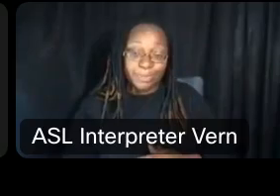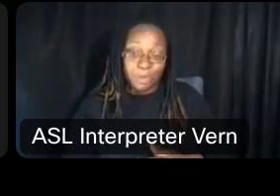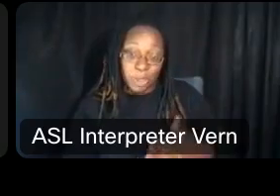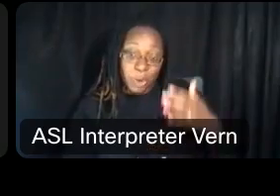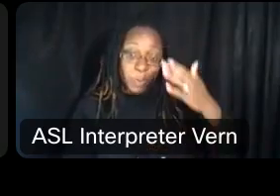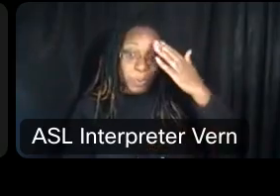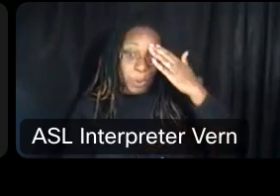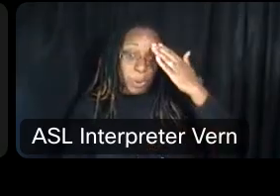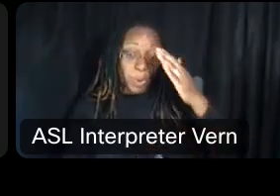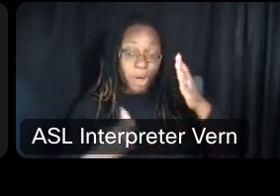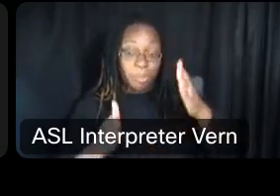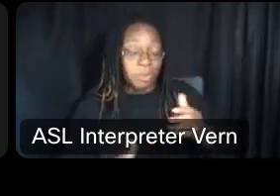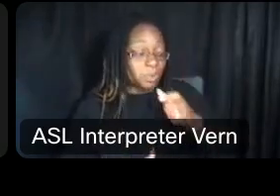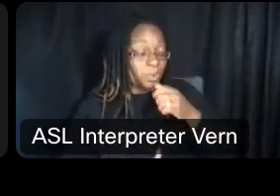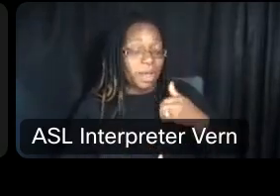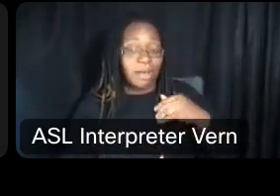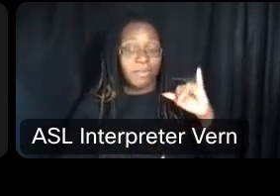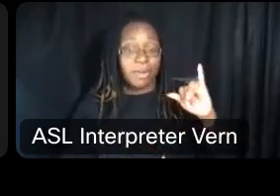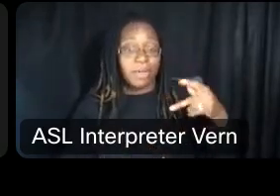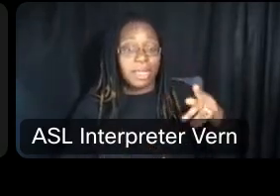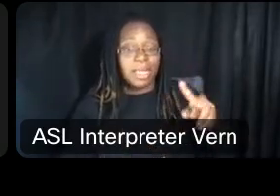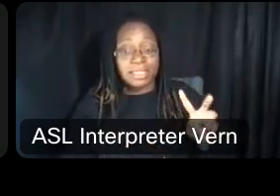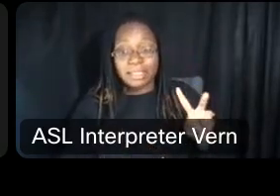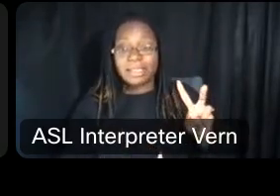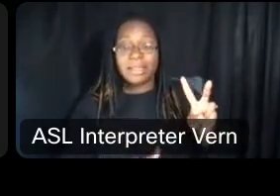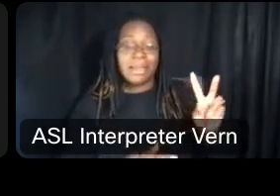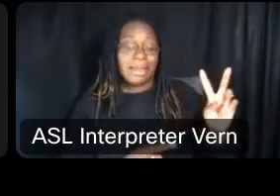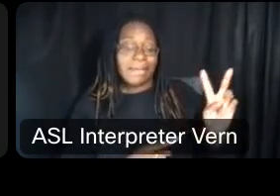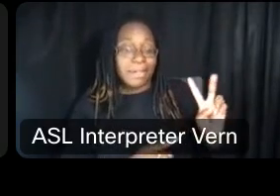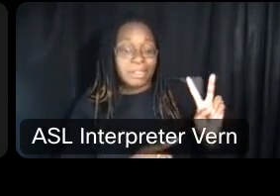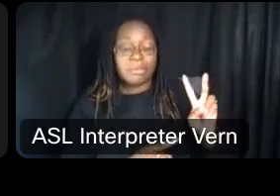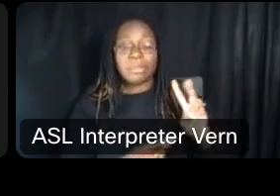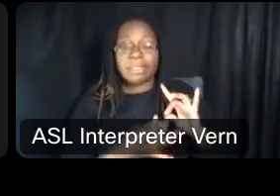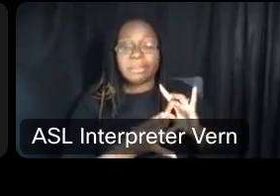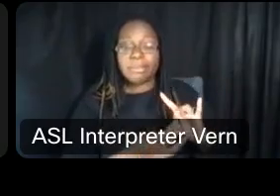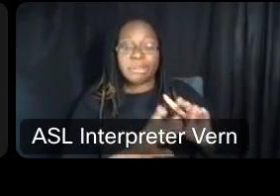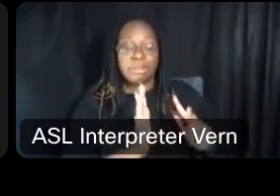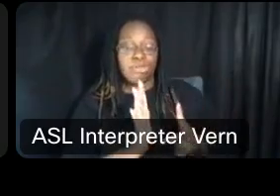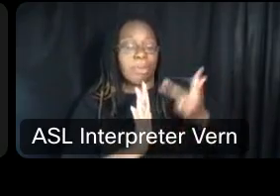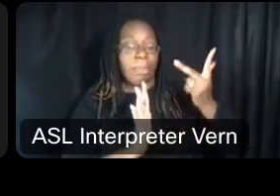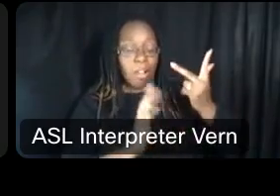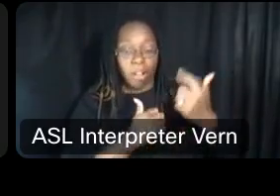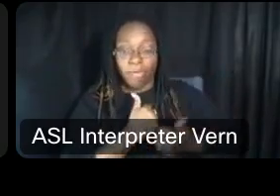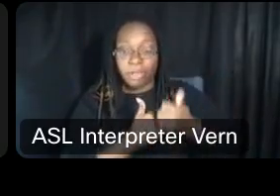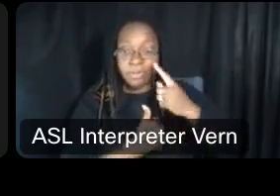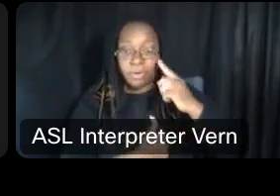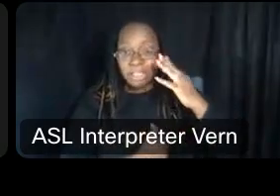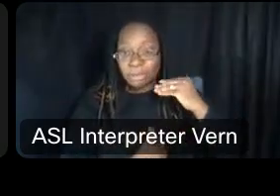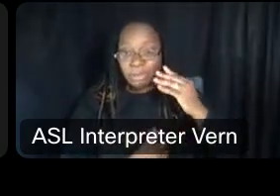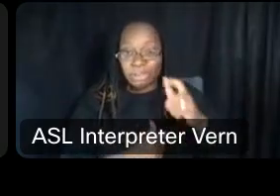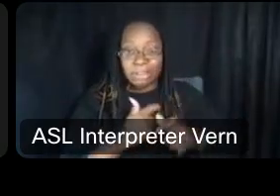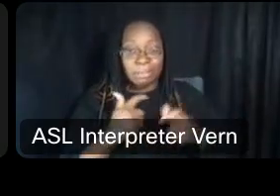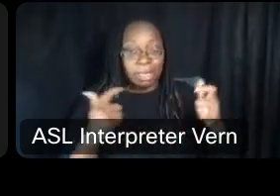of experiencing major depressive disorder, post-traumatic stress disorder, as well as engaging in